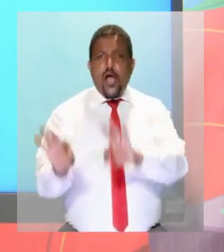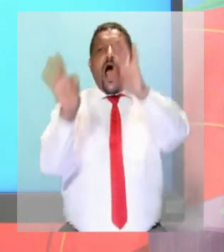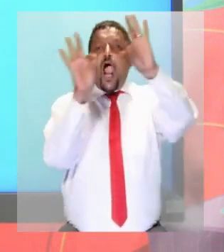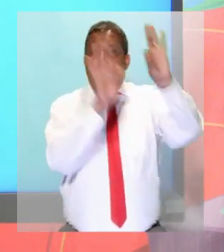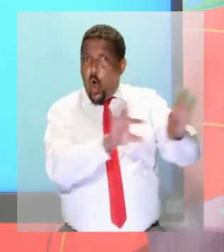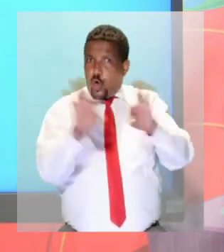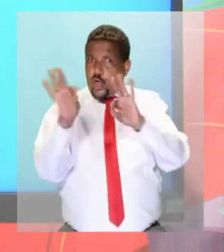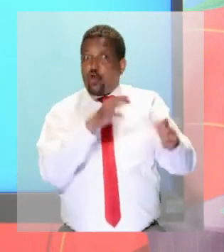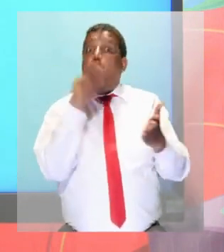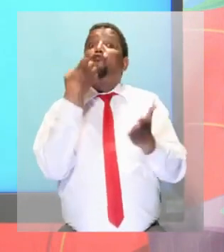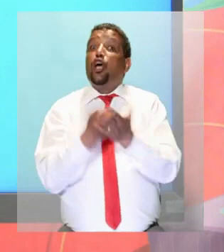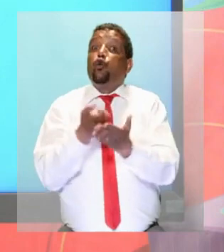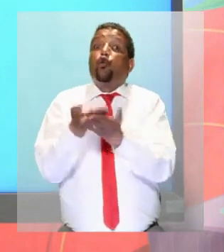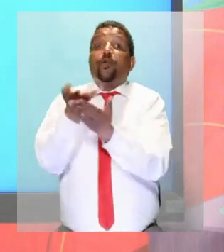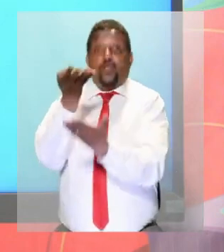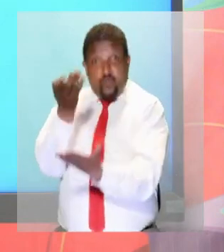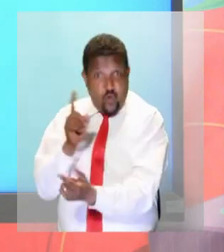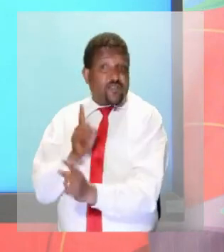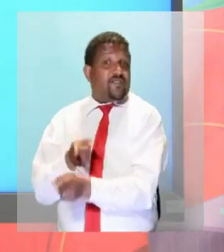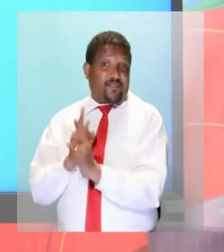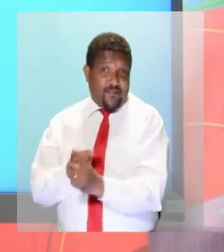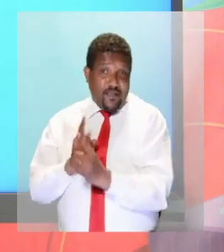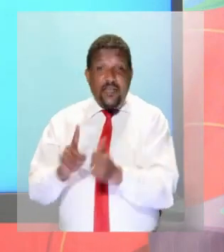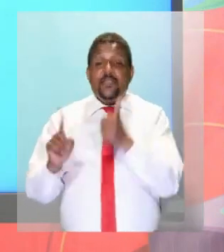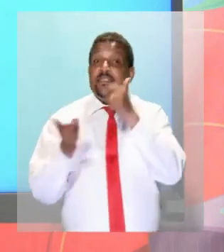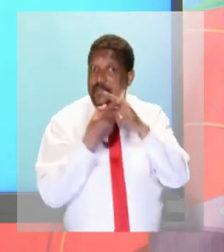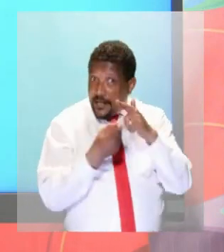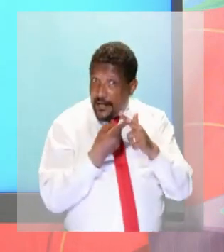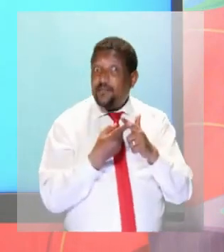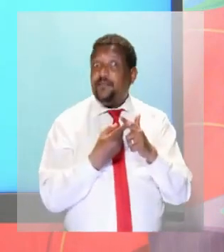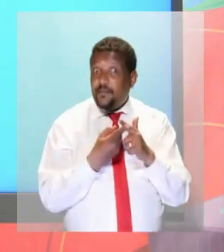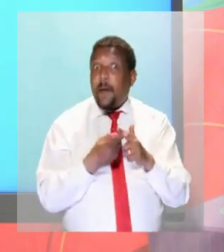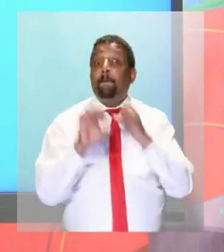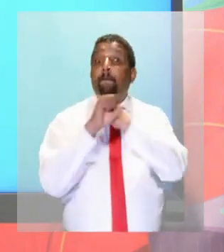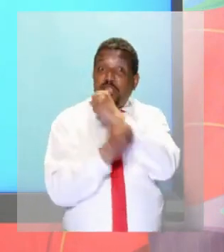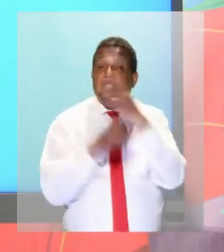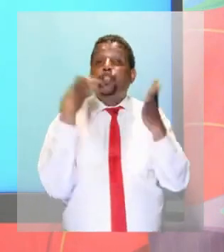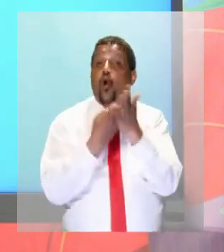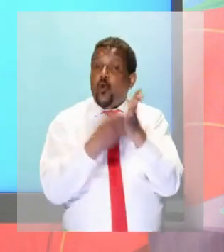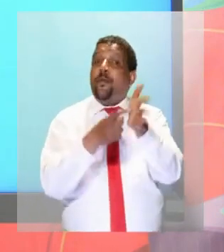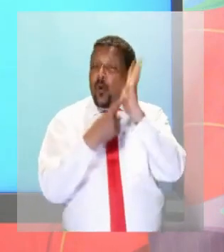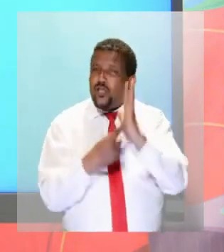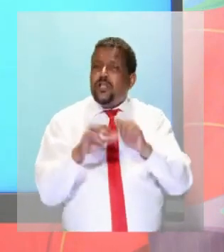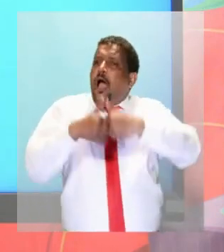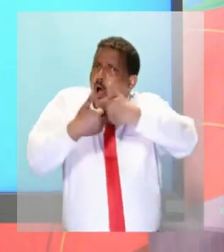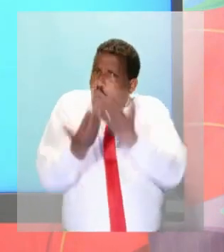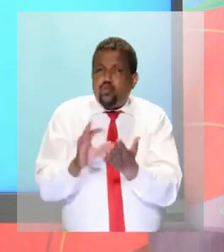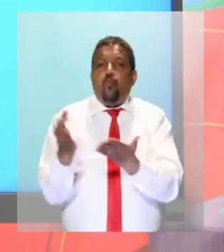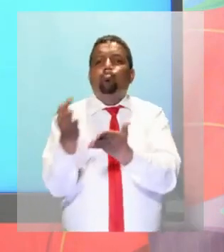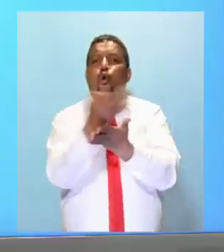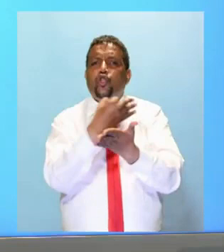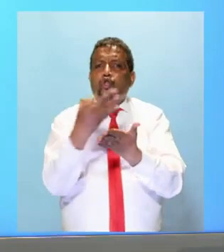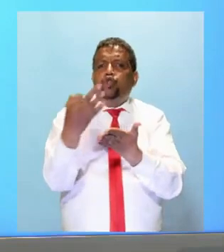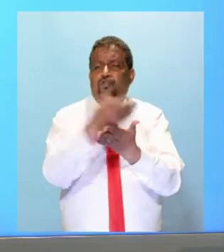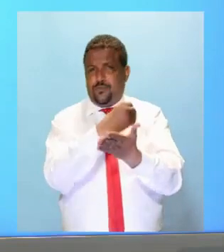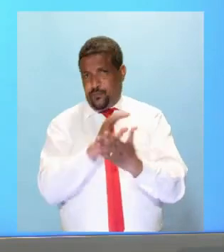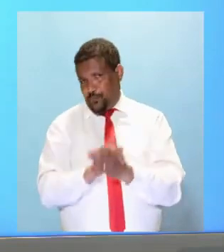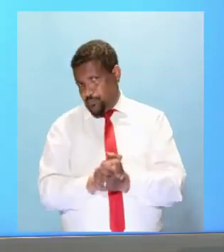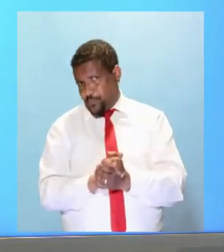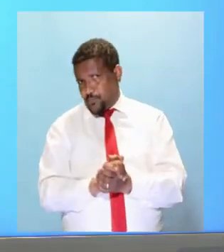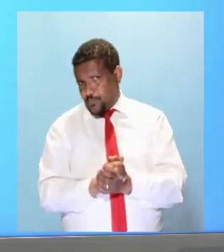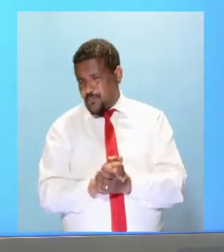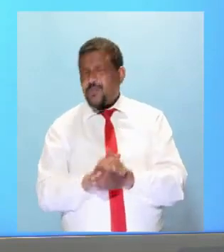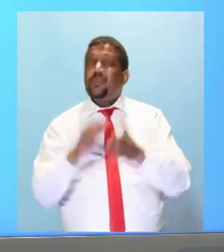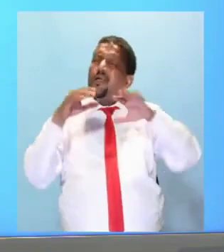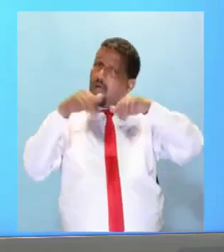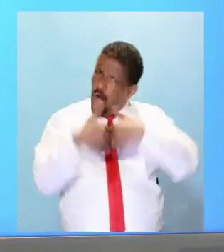allocation of economic resources. The second basic economic question is how to produce.